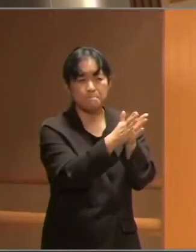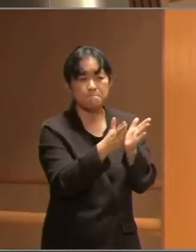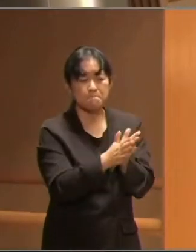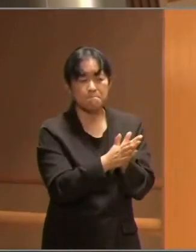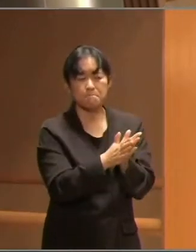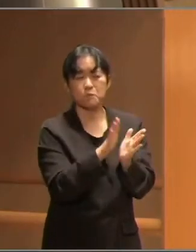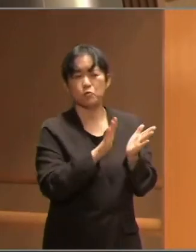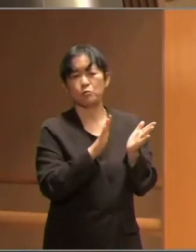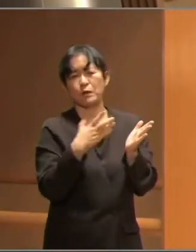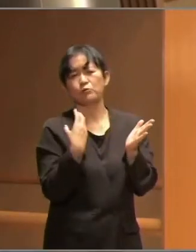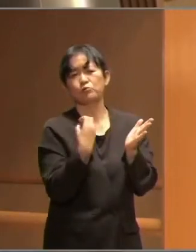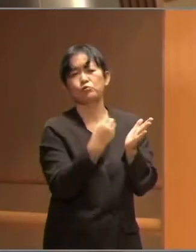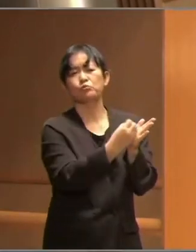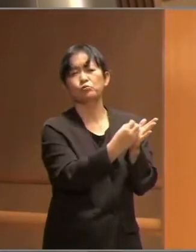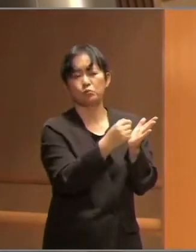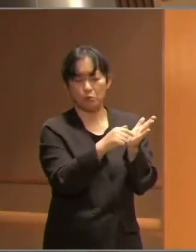board,